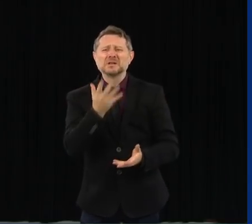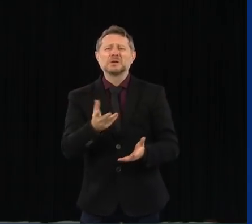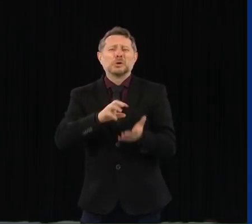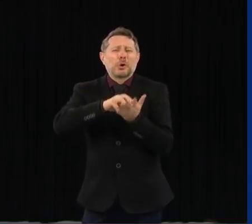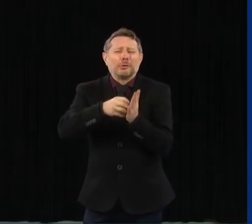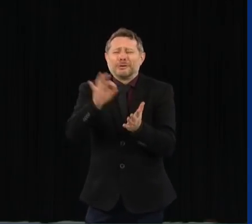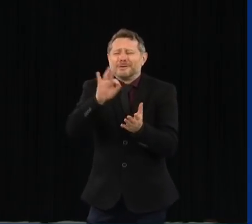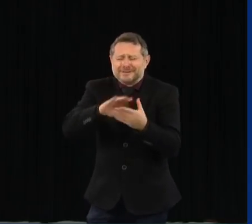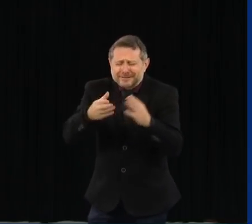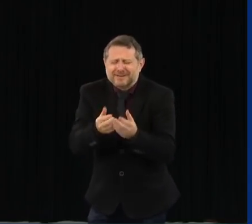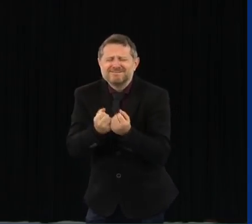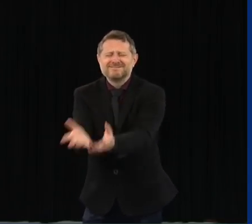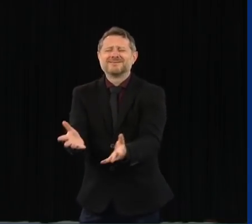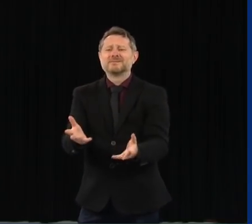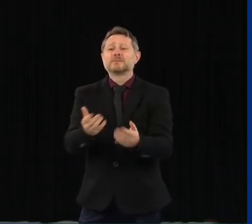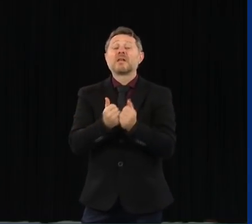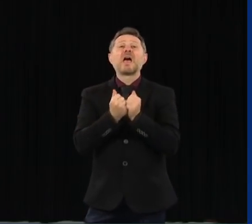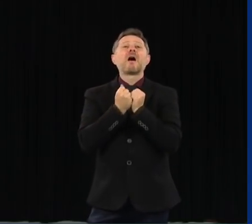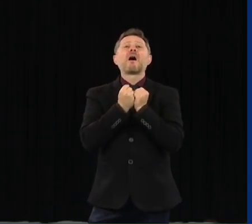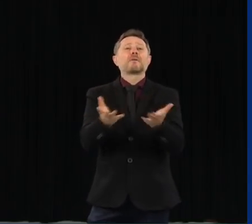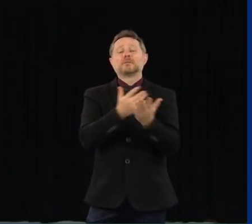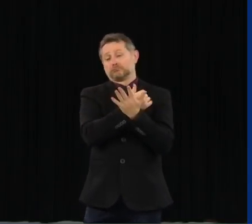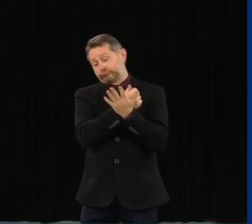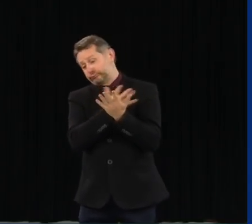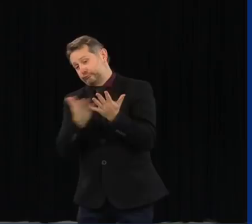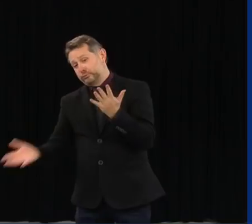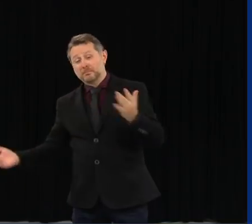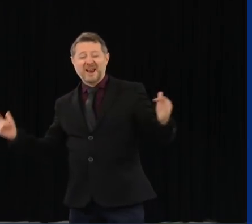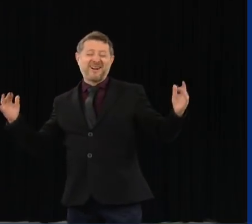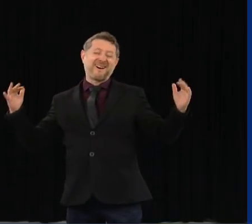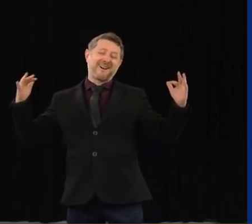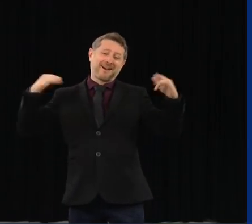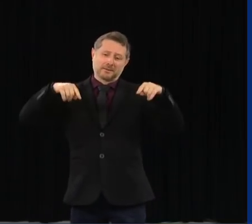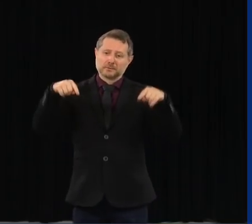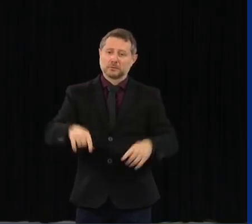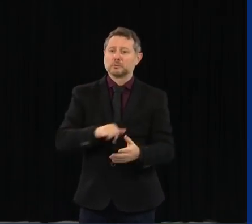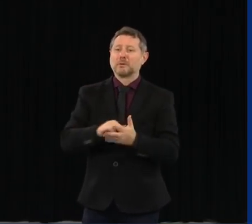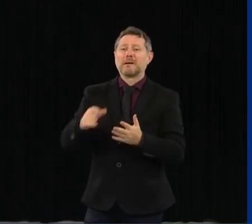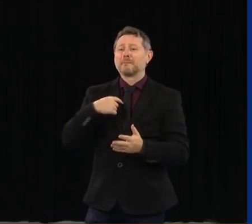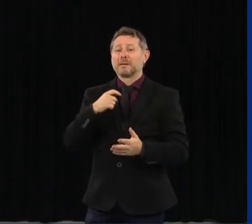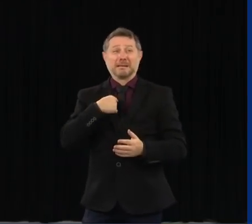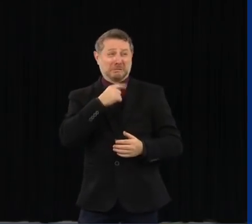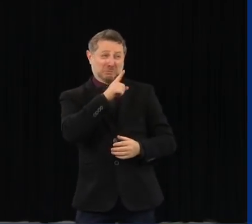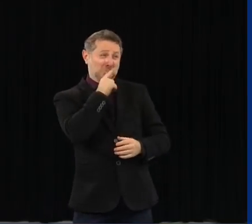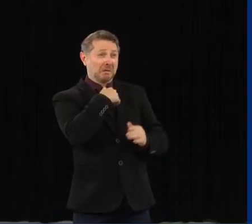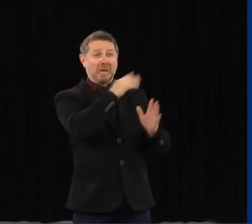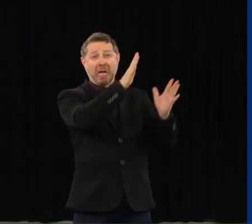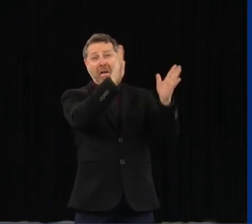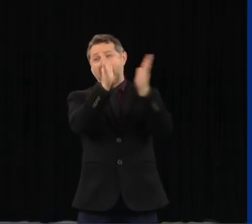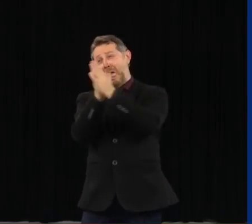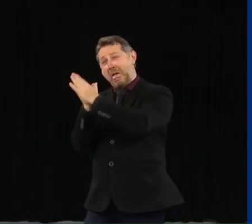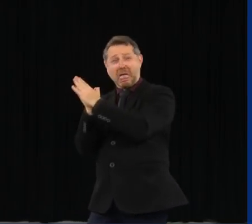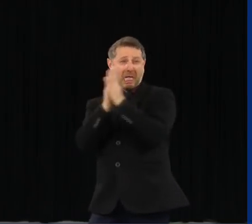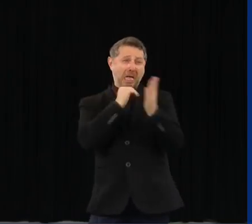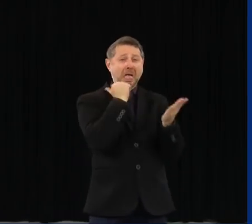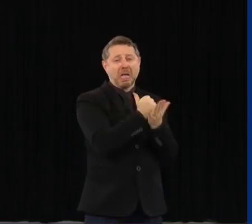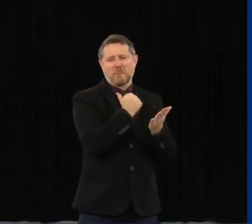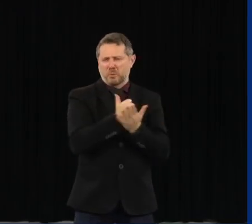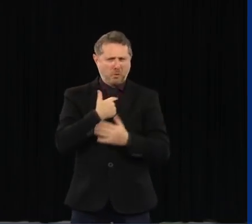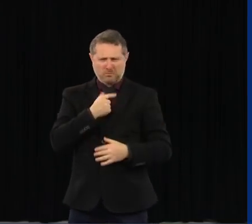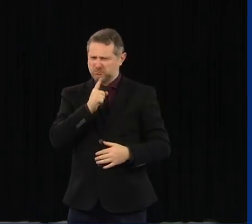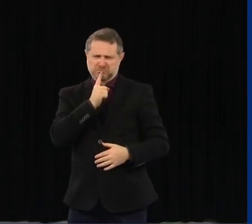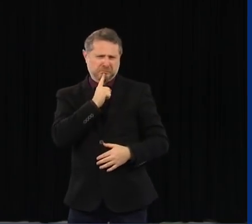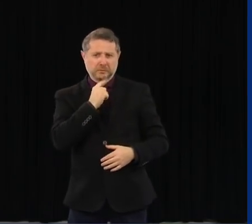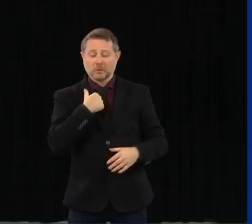whatever. They just showed up. Nobody asked. They just showed up and said, I'm here to